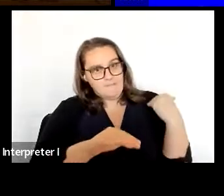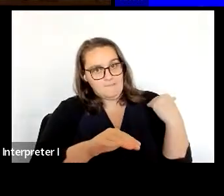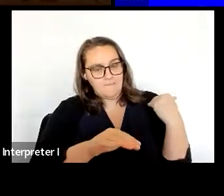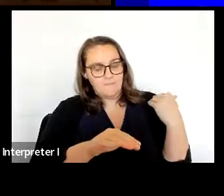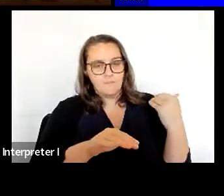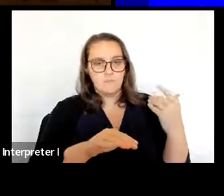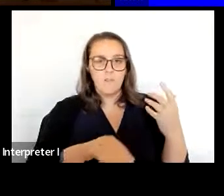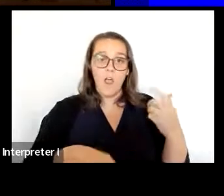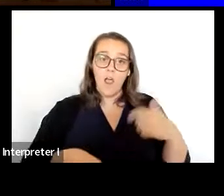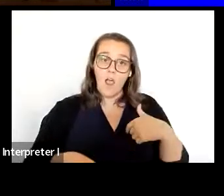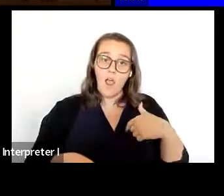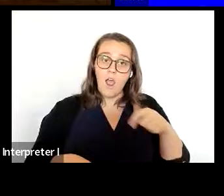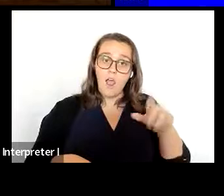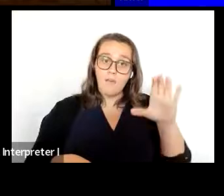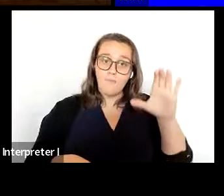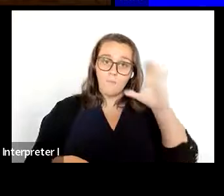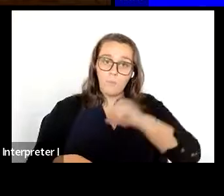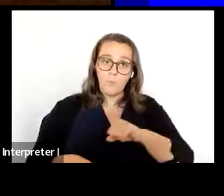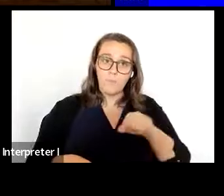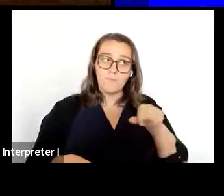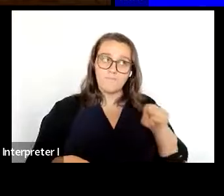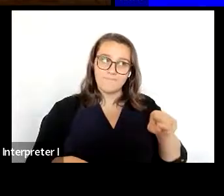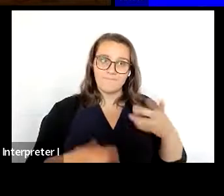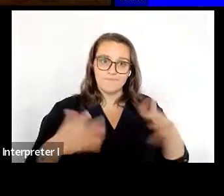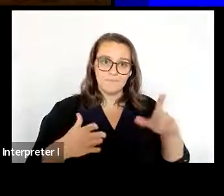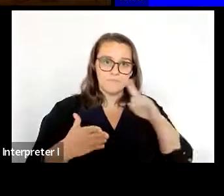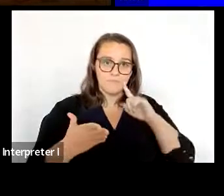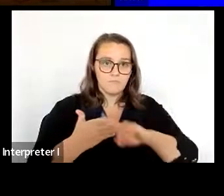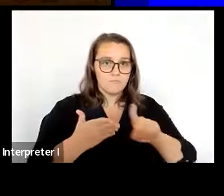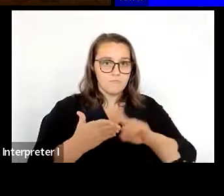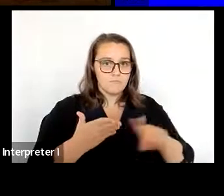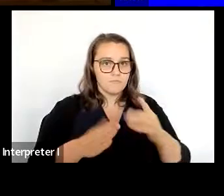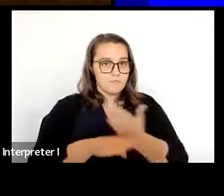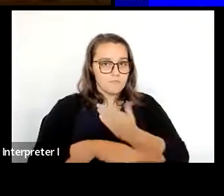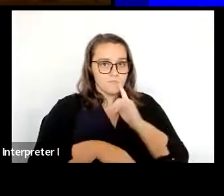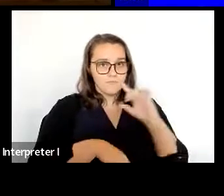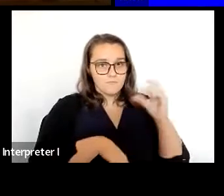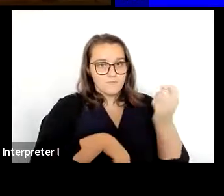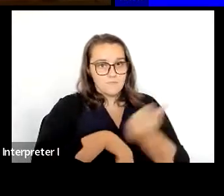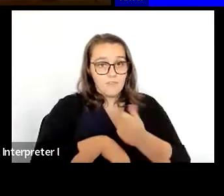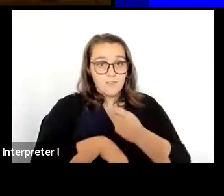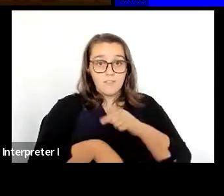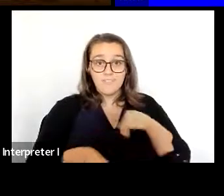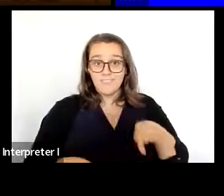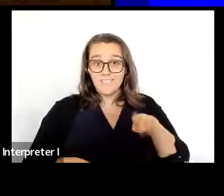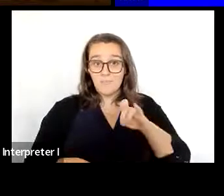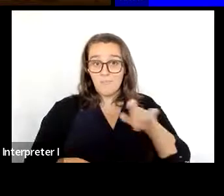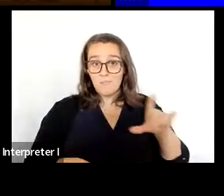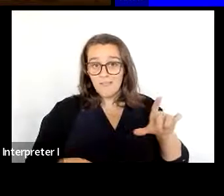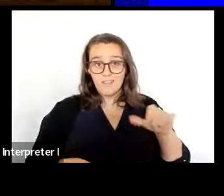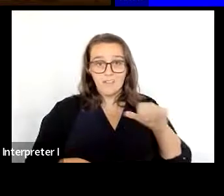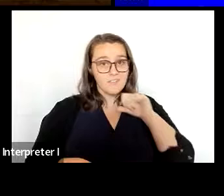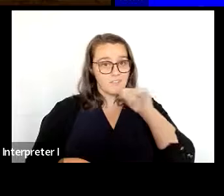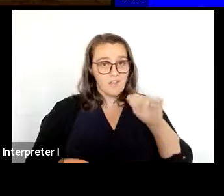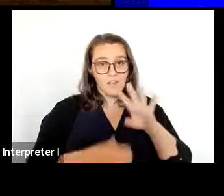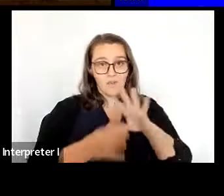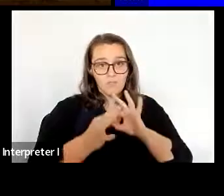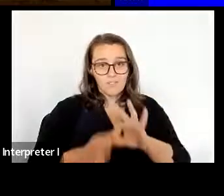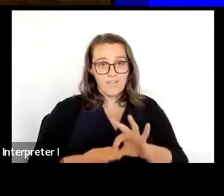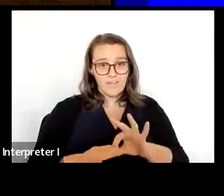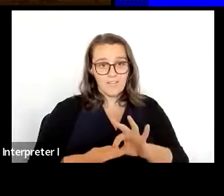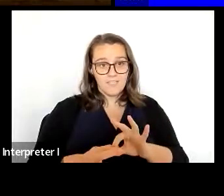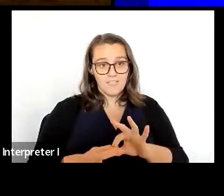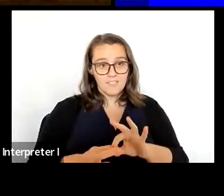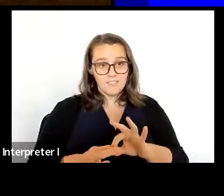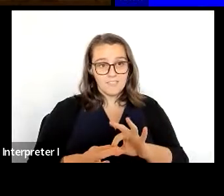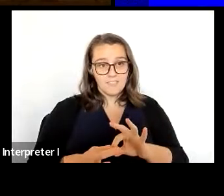have to assume that they study these matters before they put them in place, but this bill doesn't deal with those